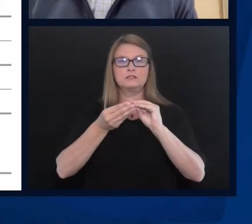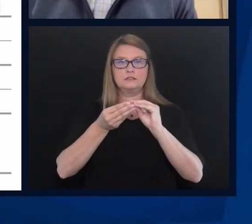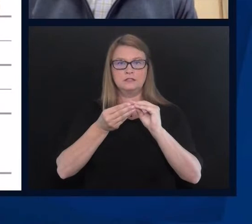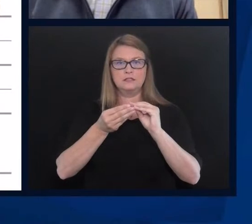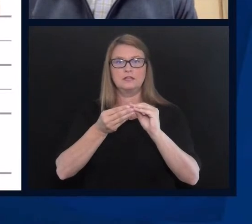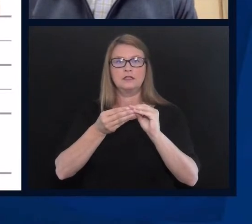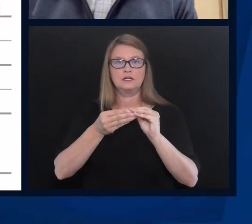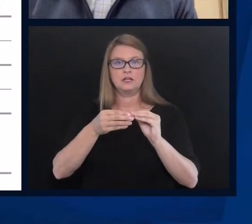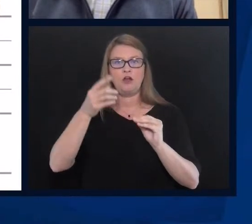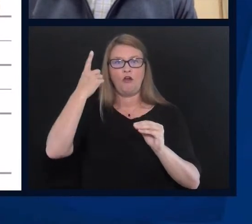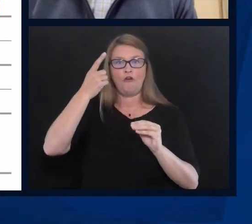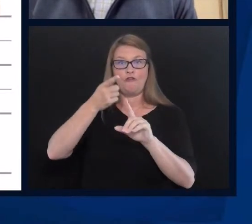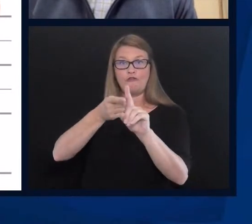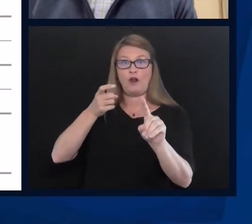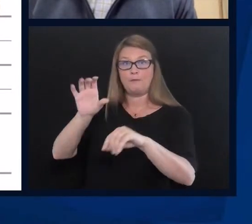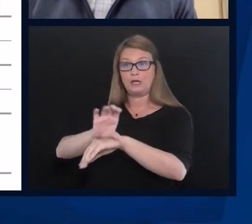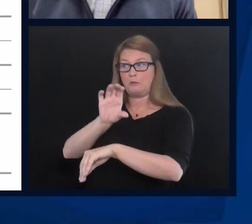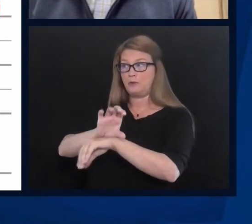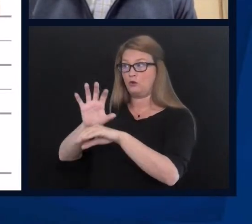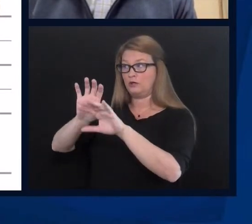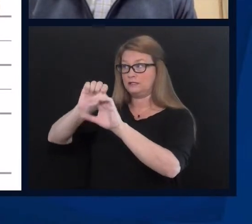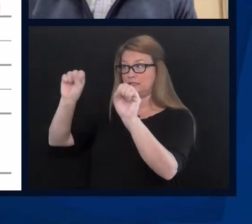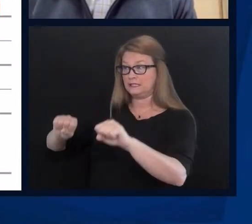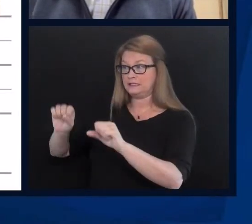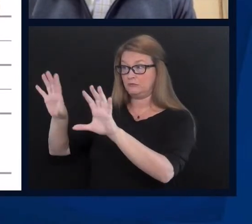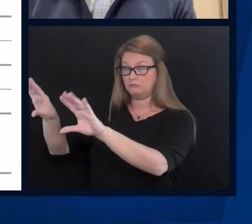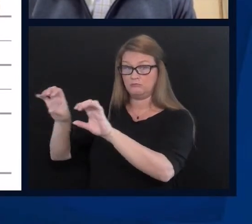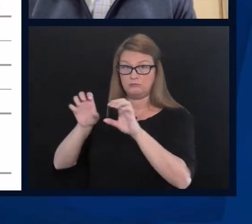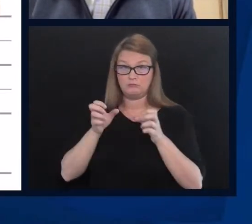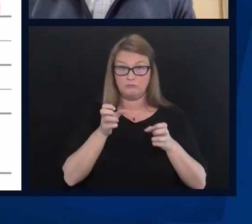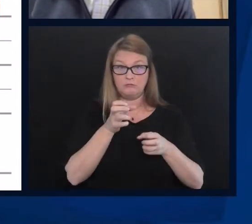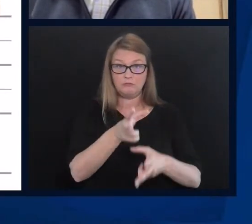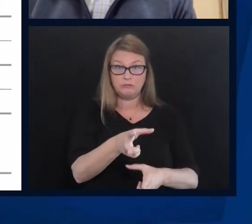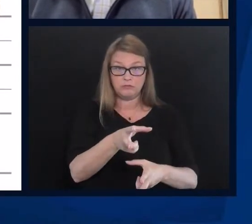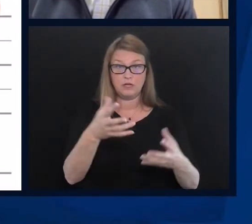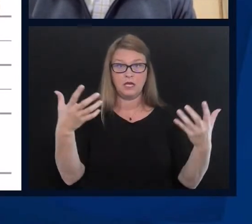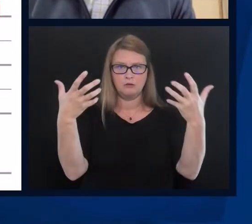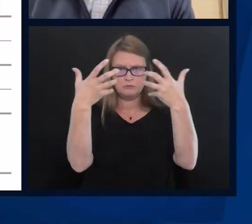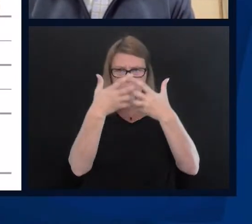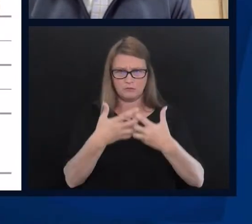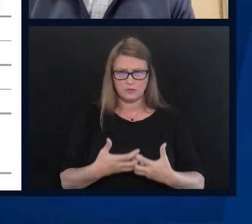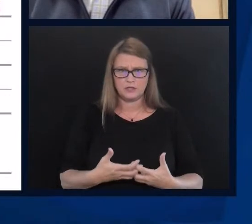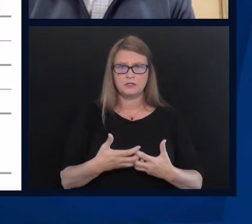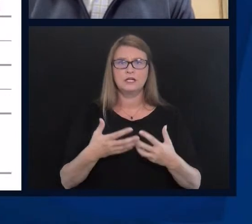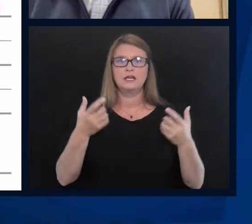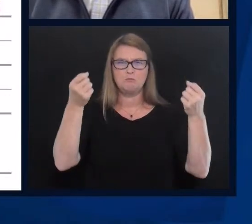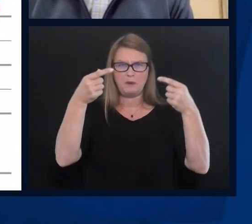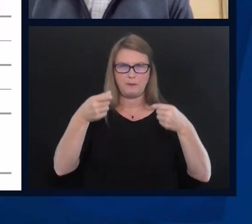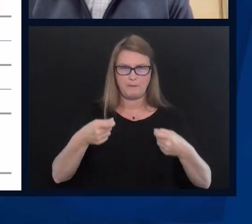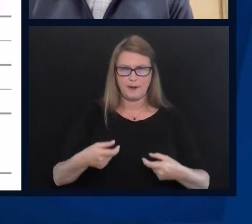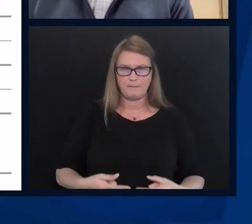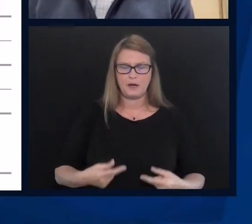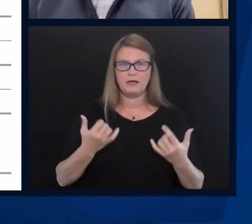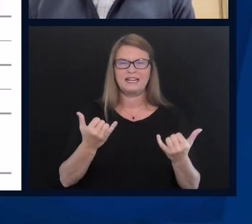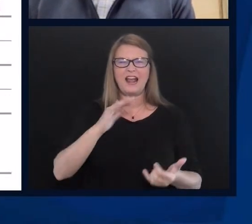entries into the system. As the governor pointed out, it now reflects that we have over